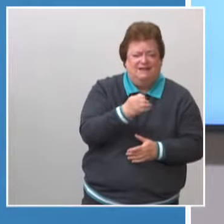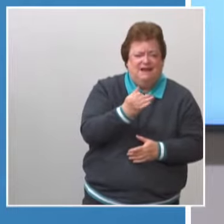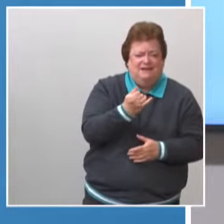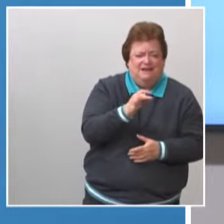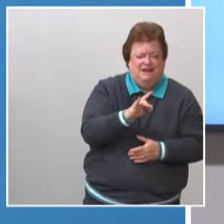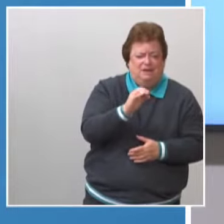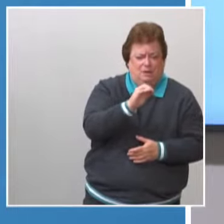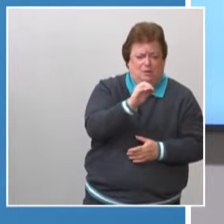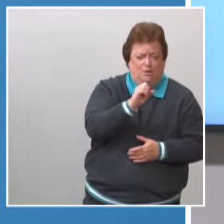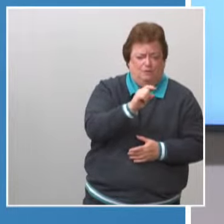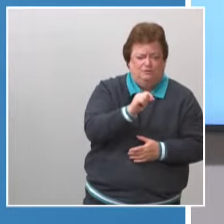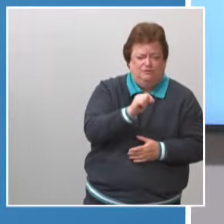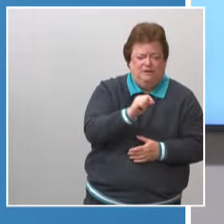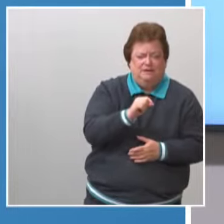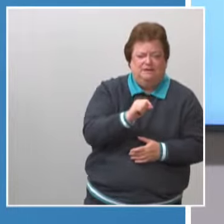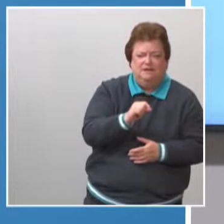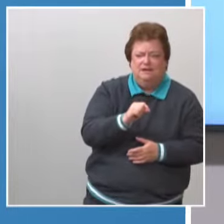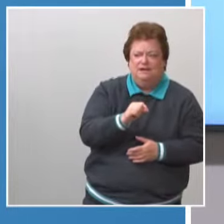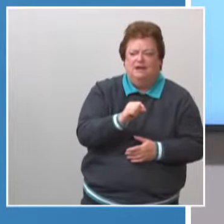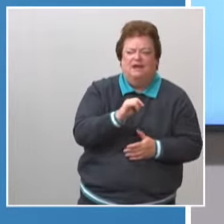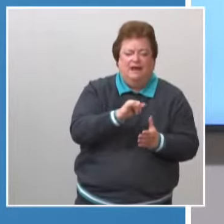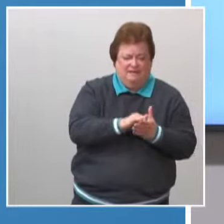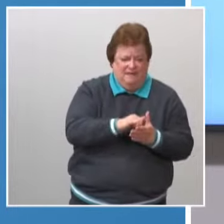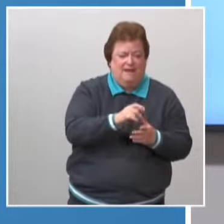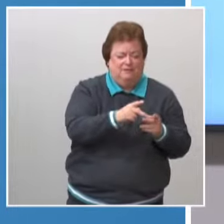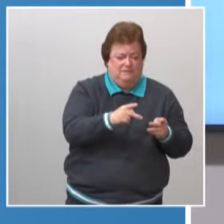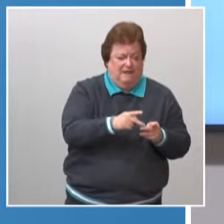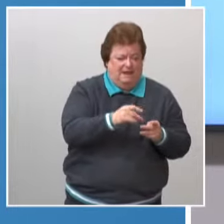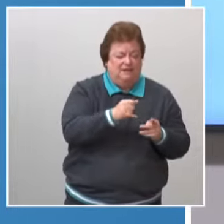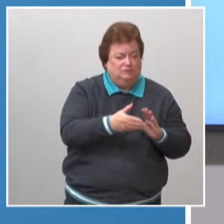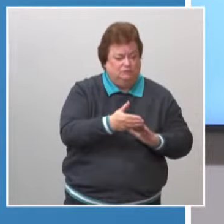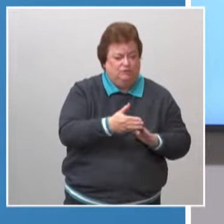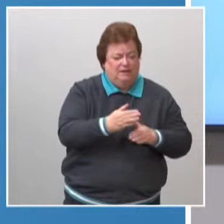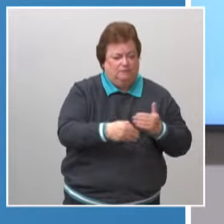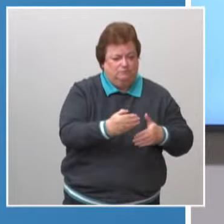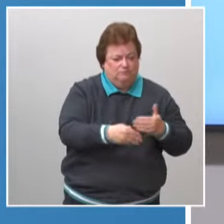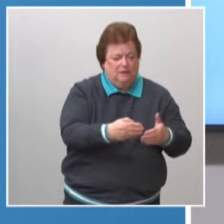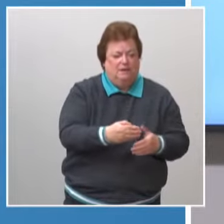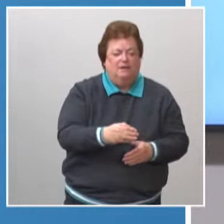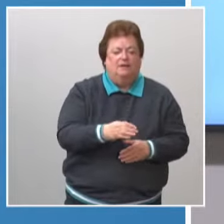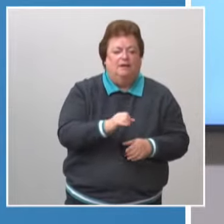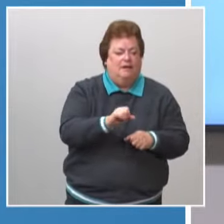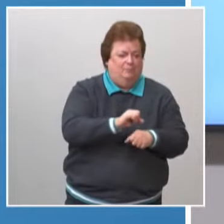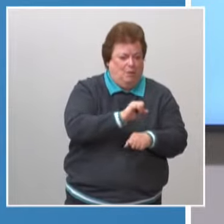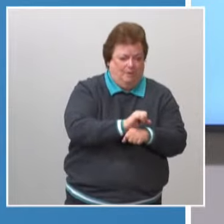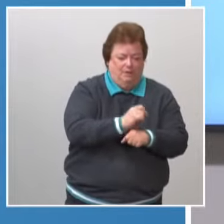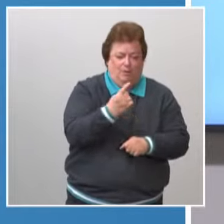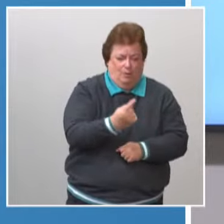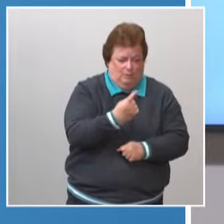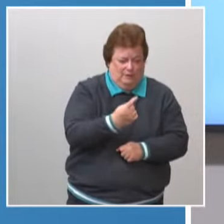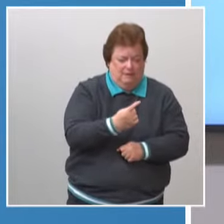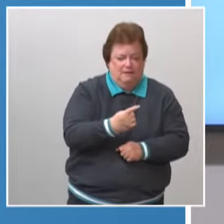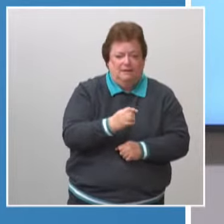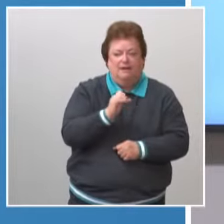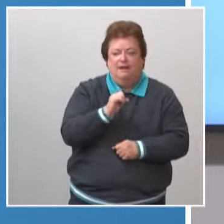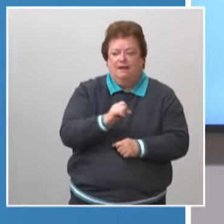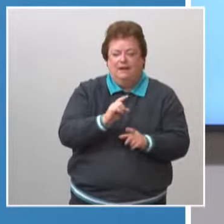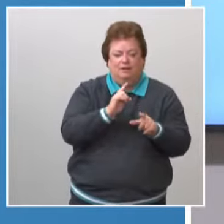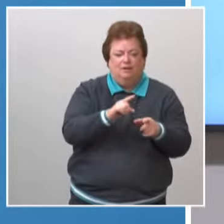Total Wellness, and that site is running smoothly. Testing is by appointment only, and people can go